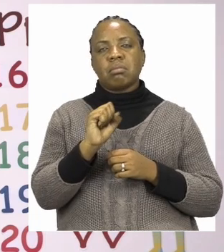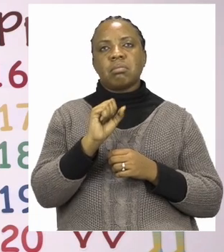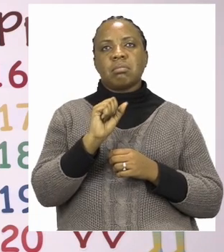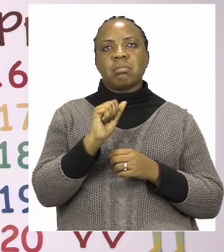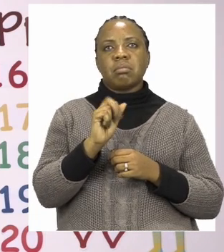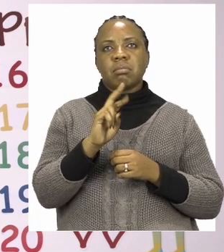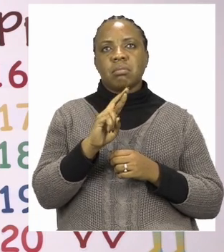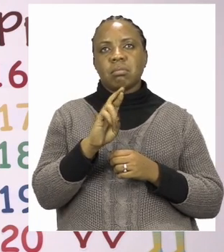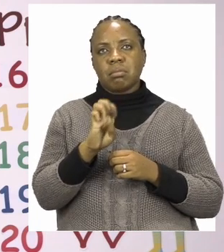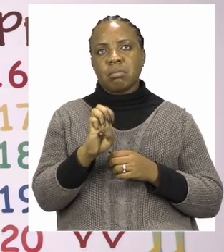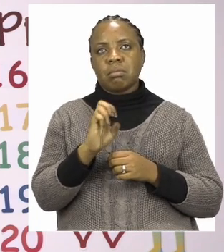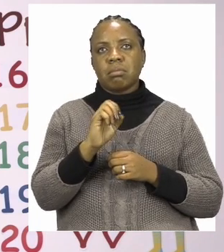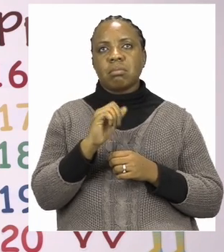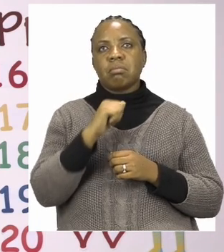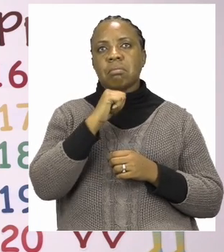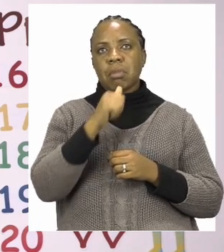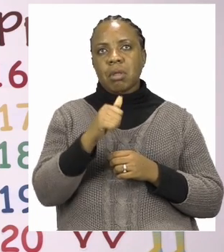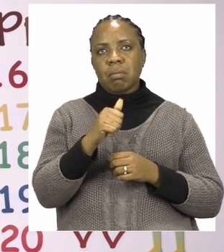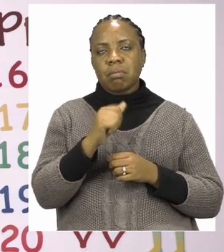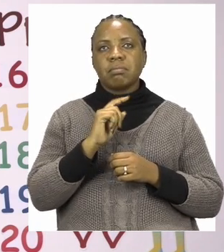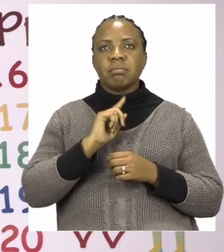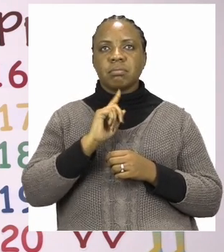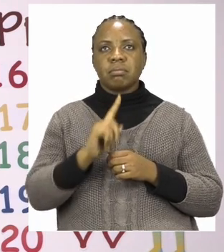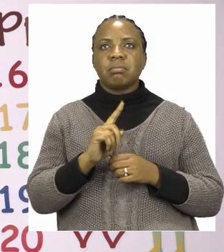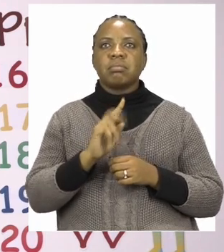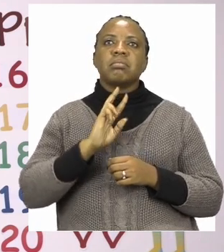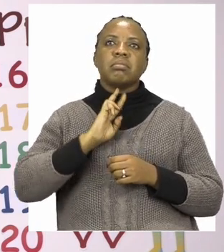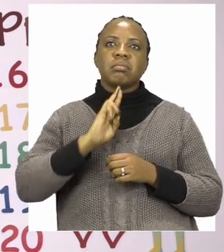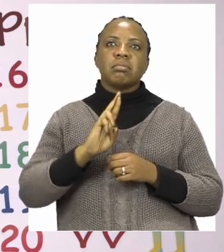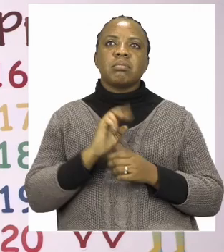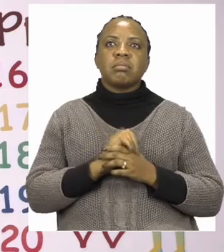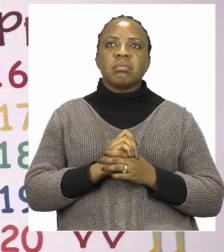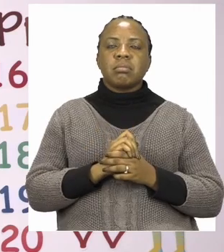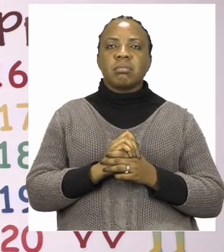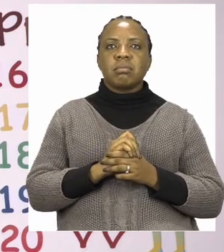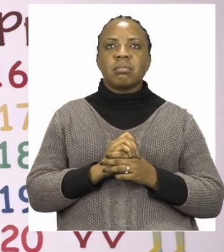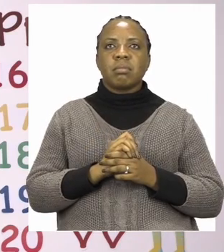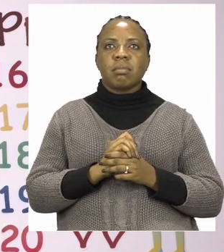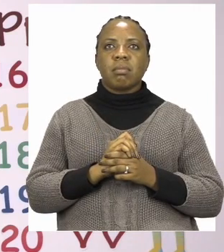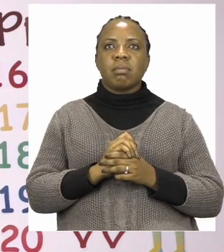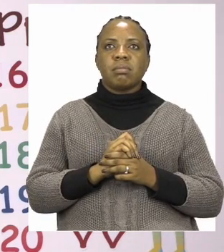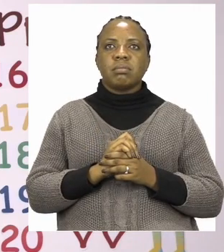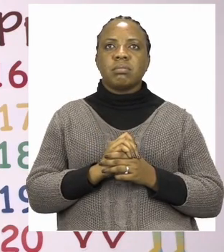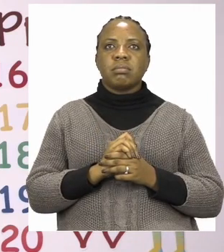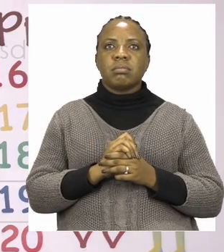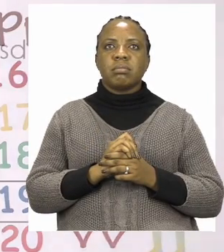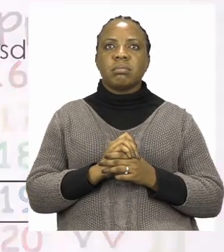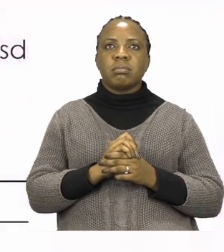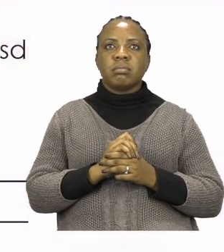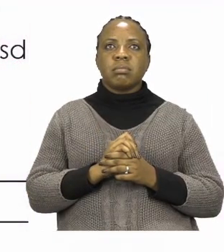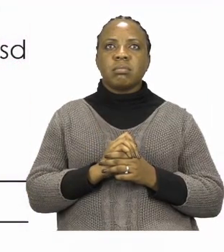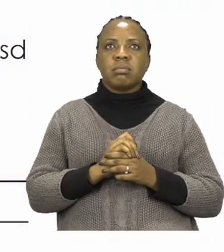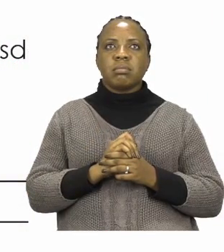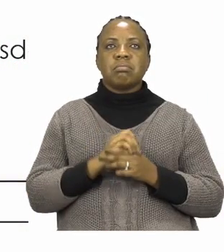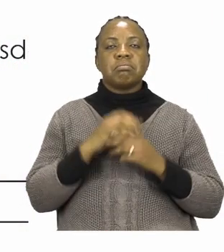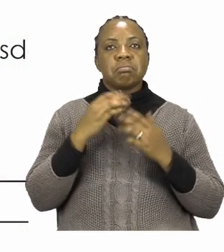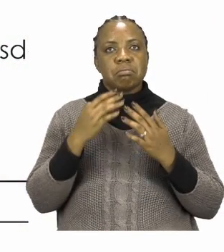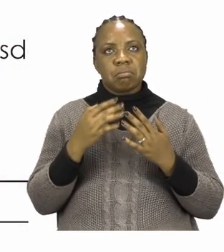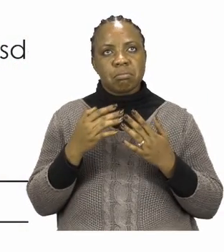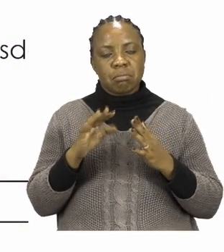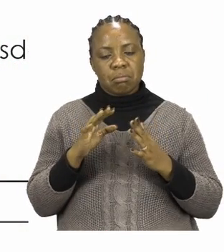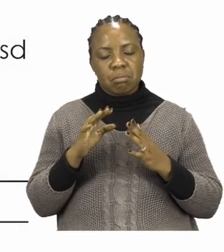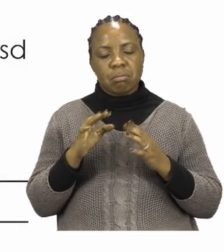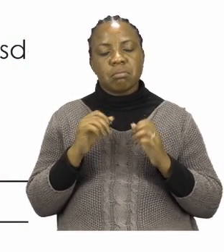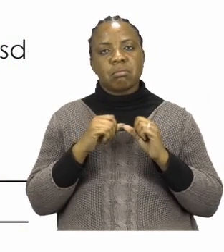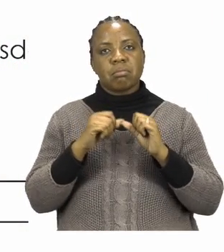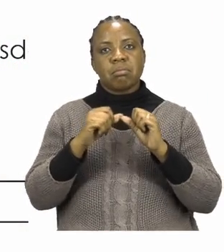all three so that you know which one is the correct answer. When you're done with that one, you can move to the last page,